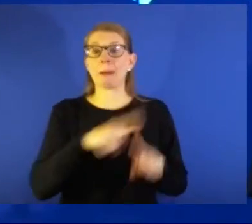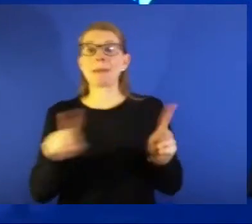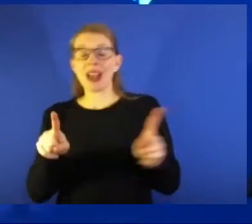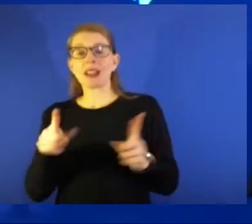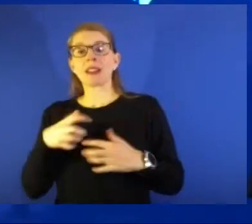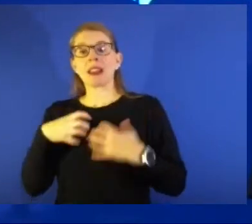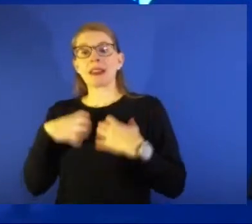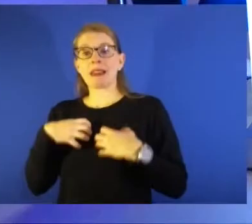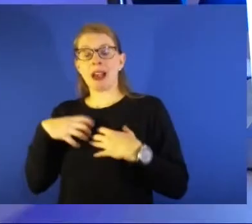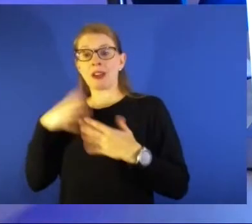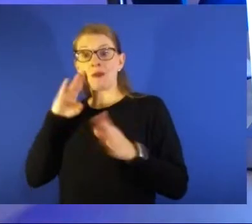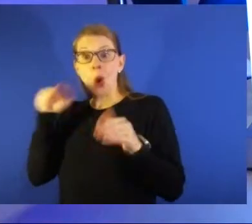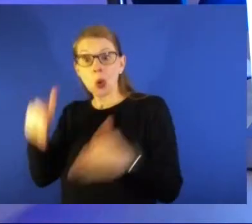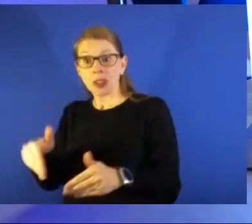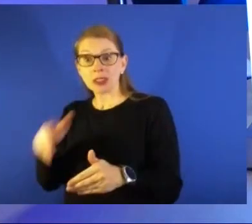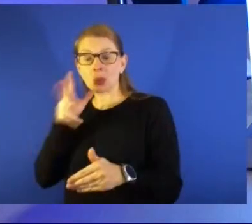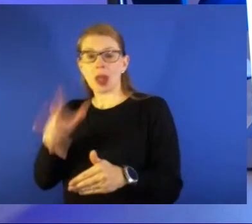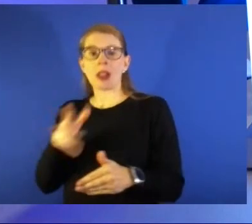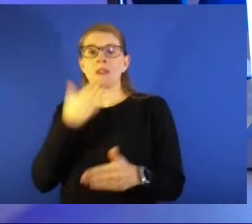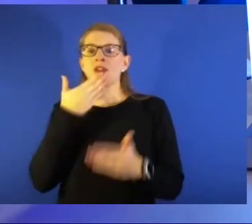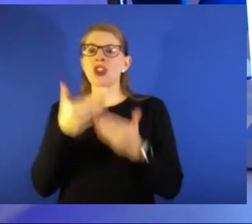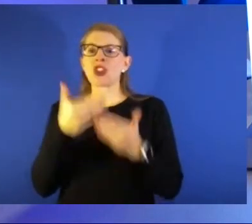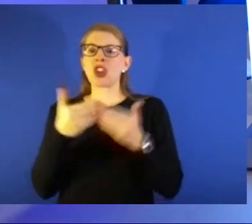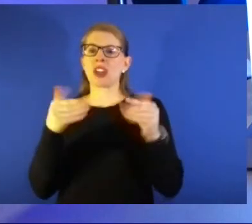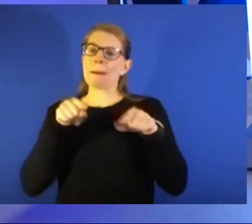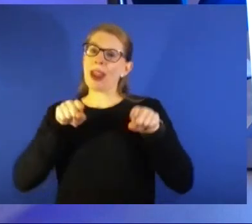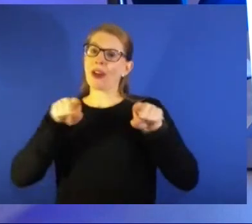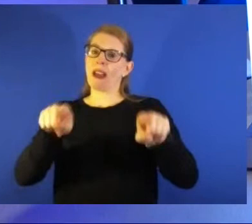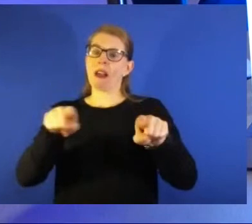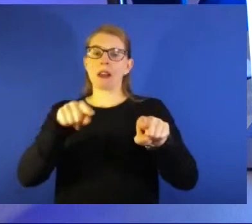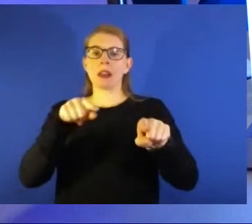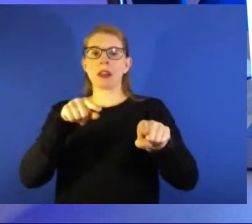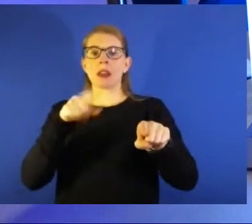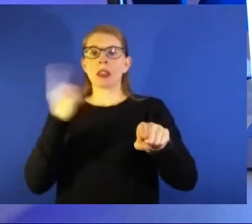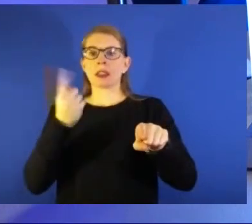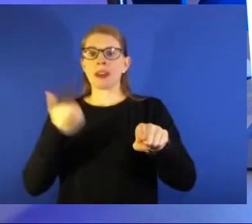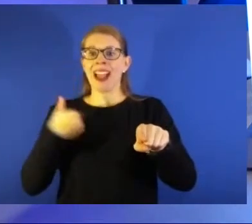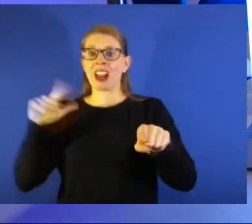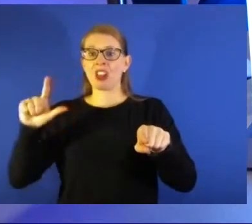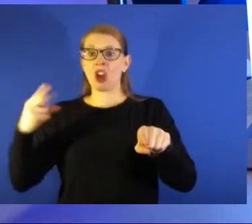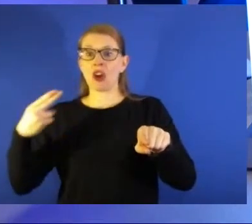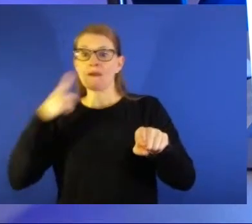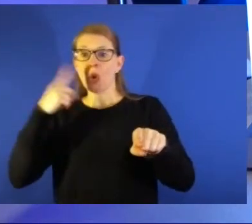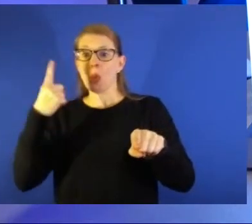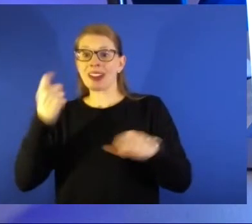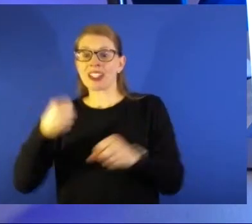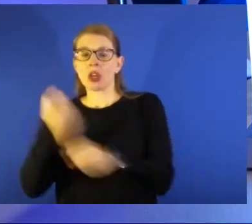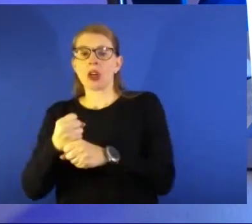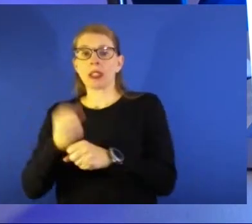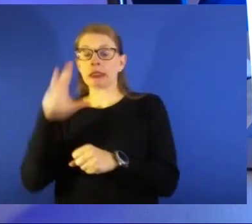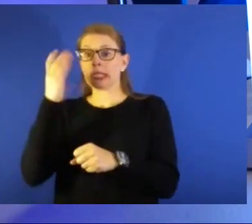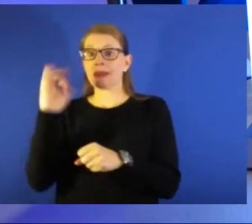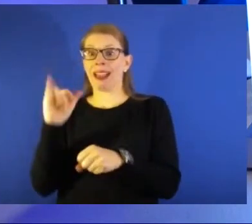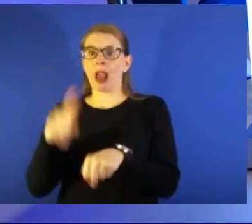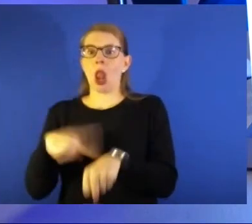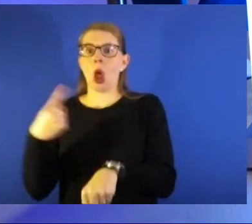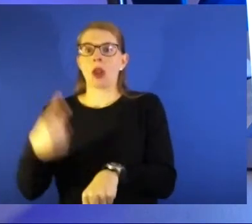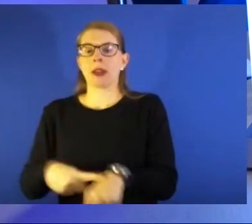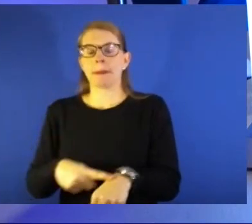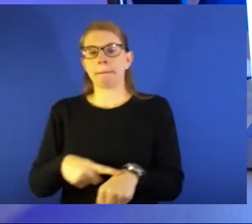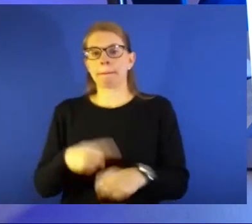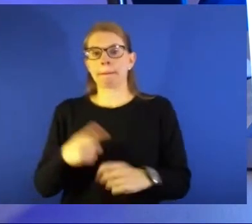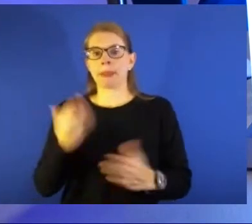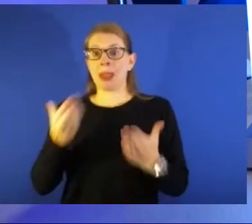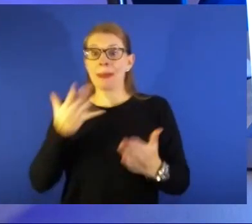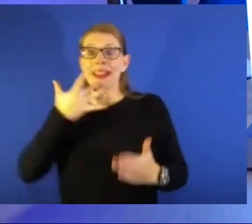with. It's a good parallel because we're talking about, oh my gosh, someone's had long haulers for an entire year. That seems like a long time. You might be lucky if you